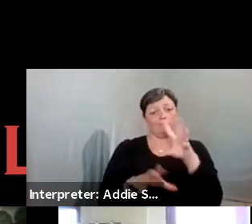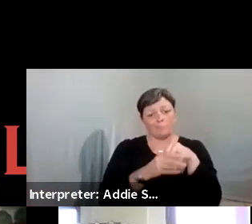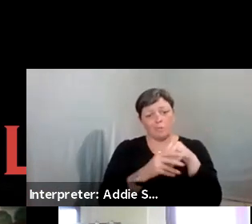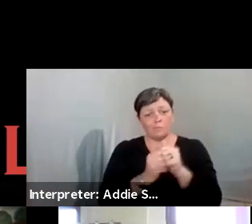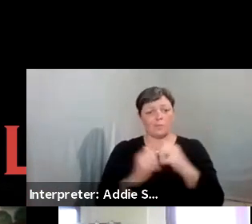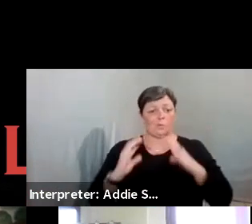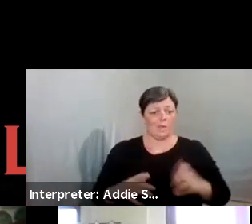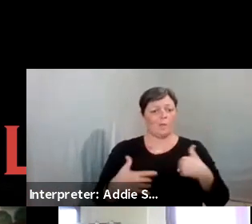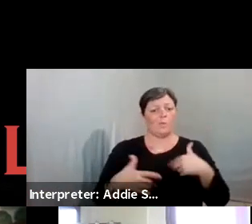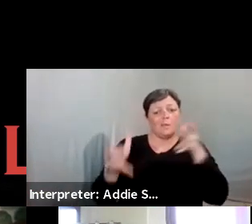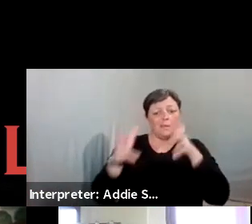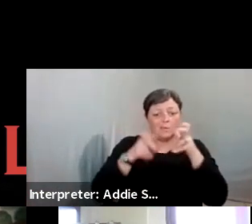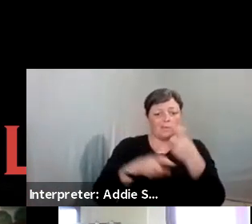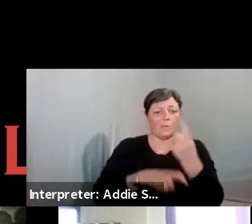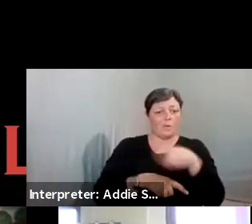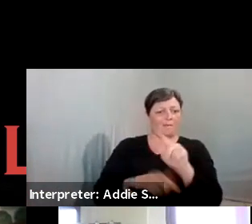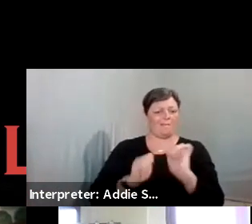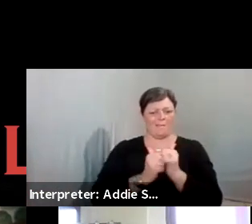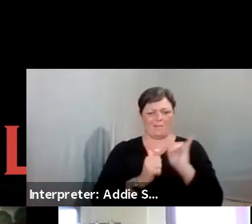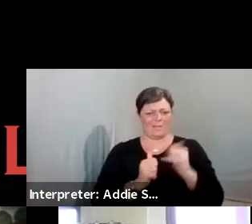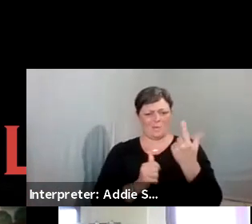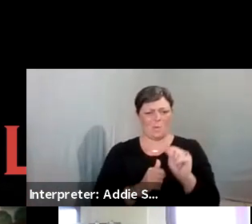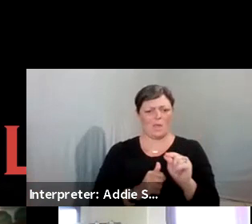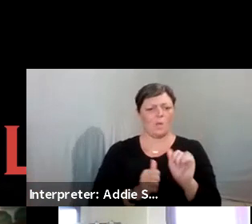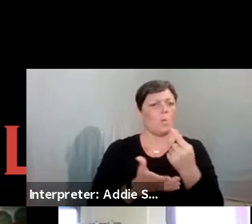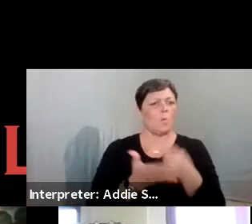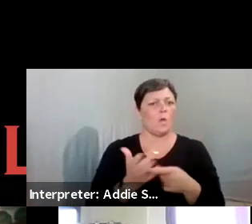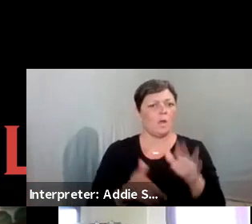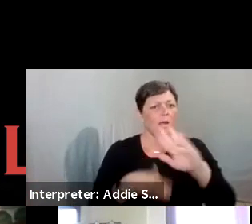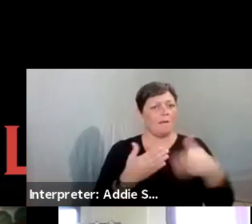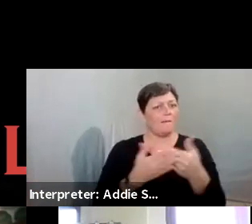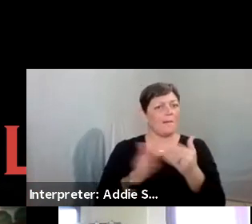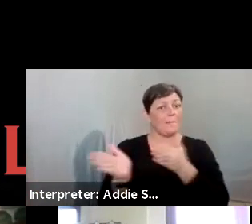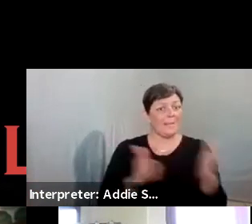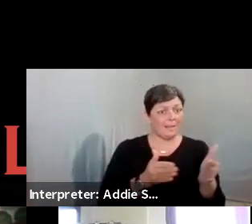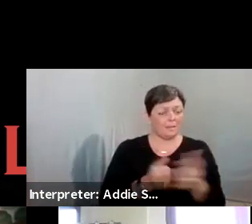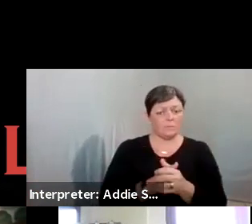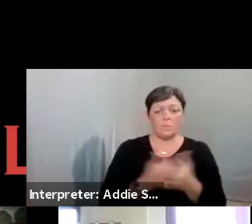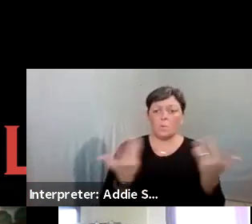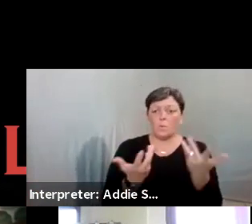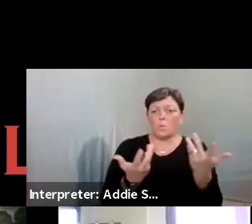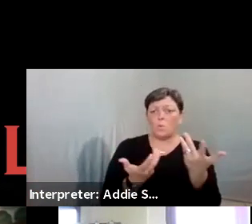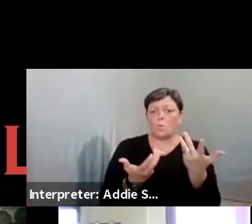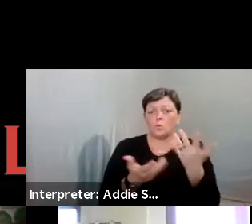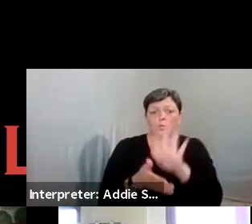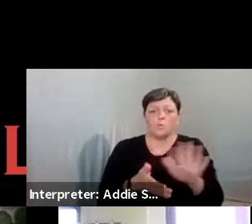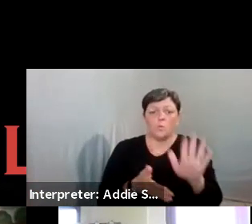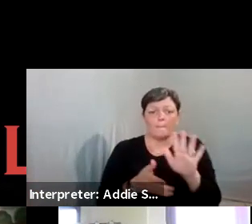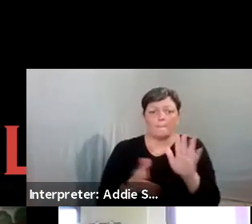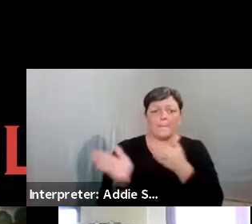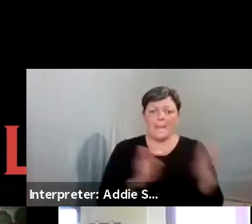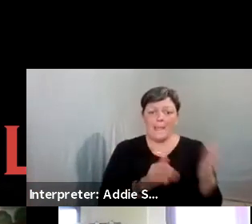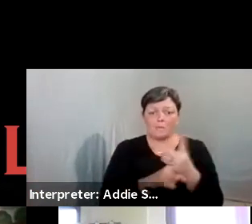you. How is this going? What is everybody's plans? I guess we can start there. Where is everybody's plans right now